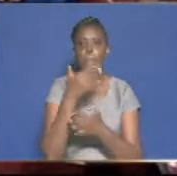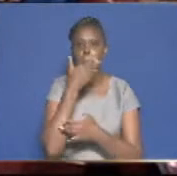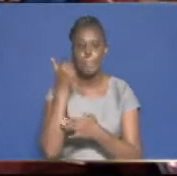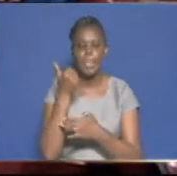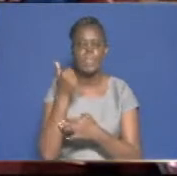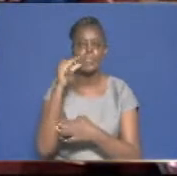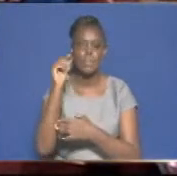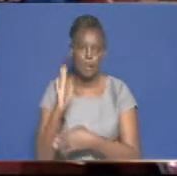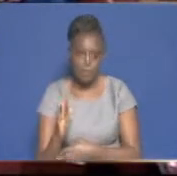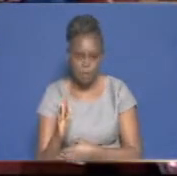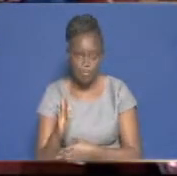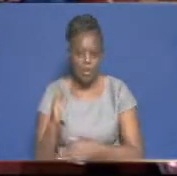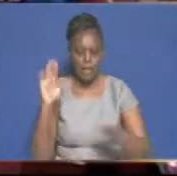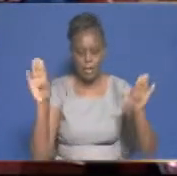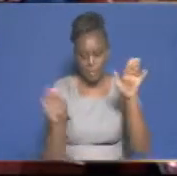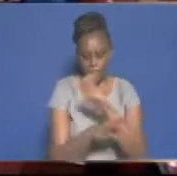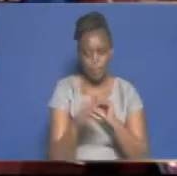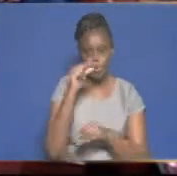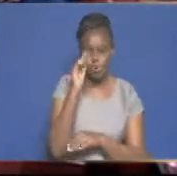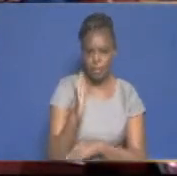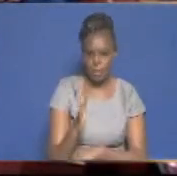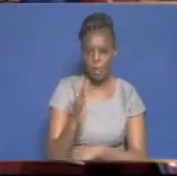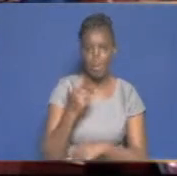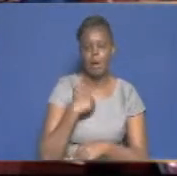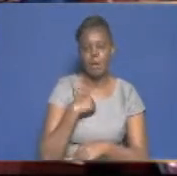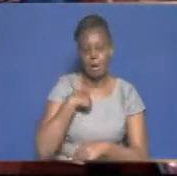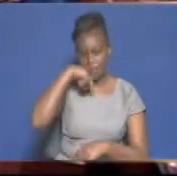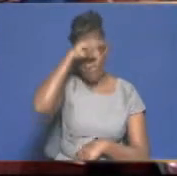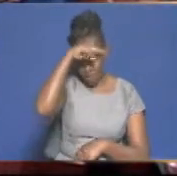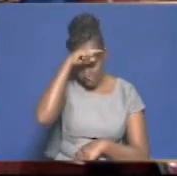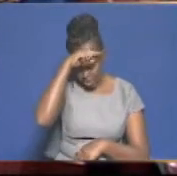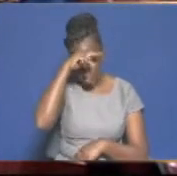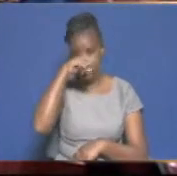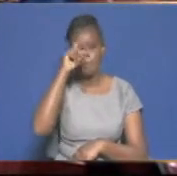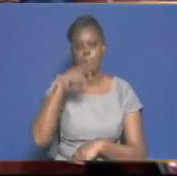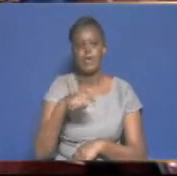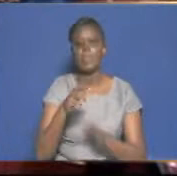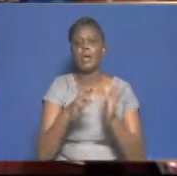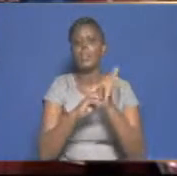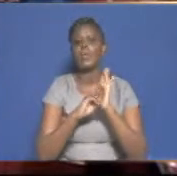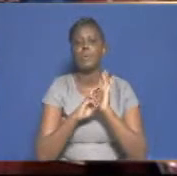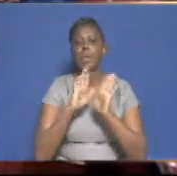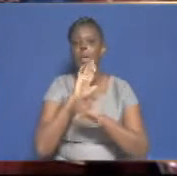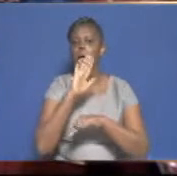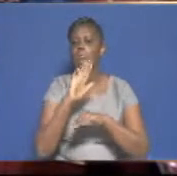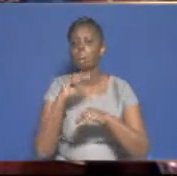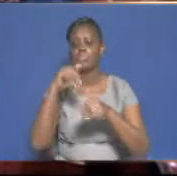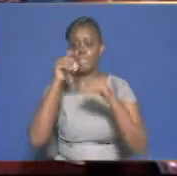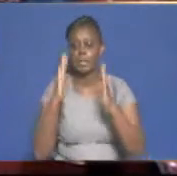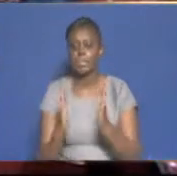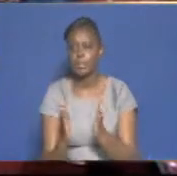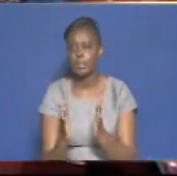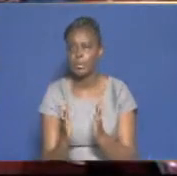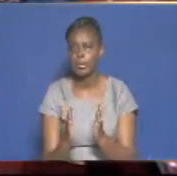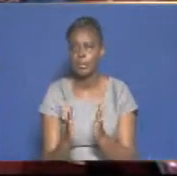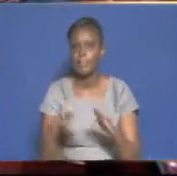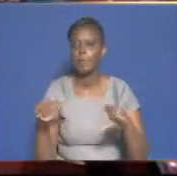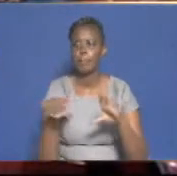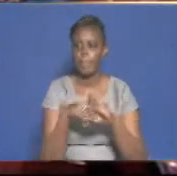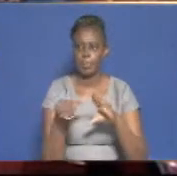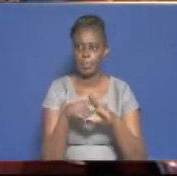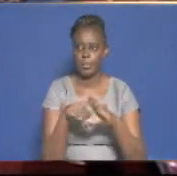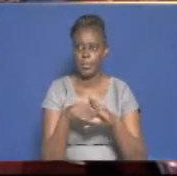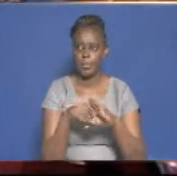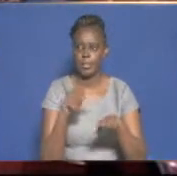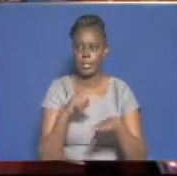Governor, and the deputies have degrees. And it's required even for the rest of the elected members,